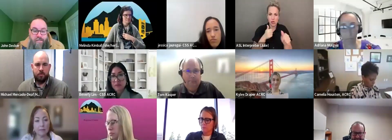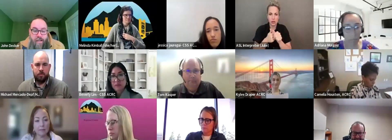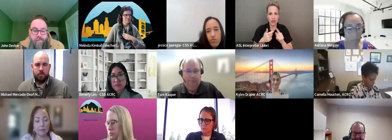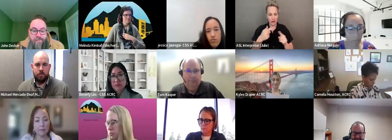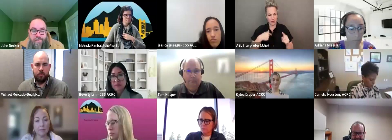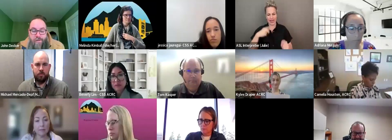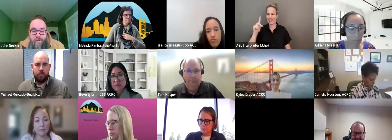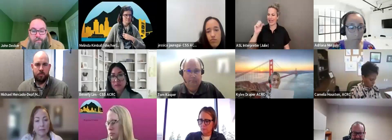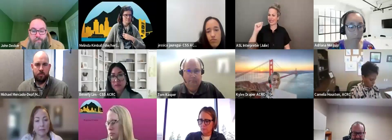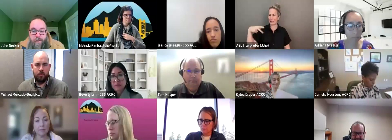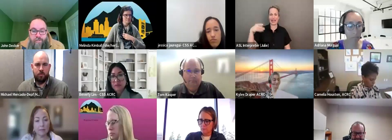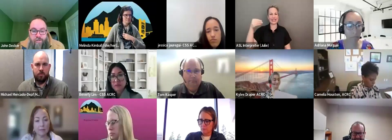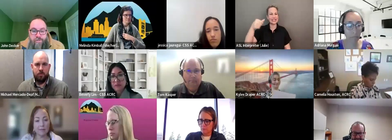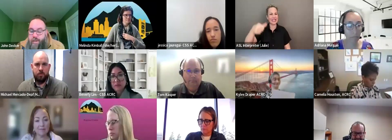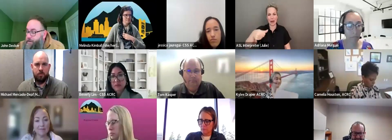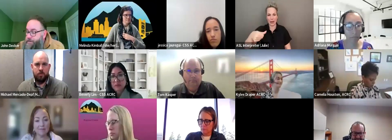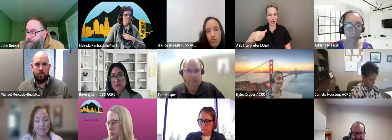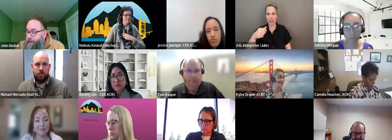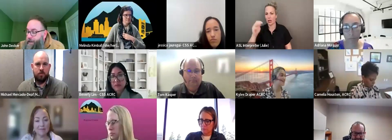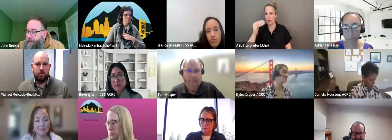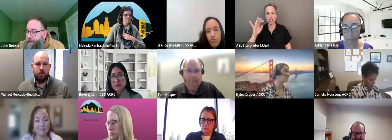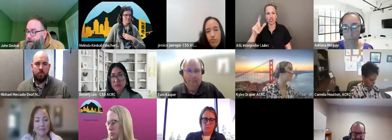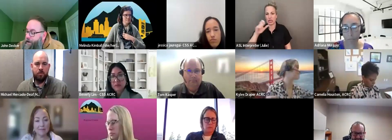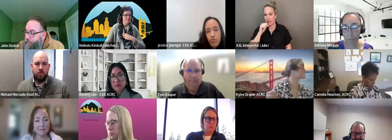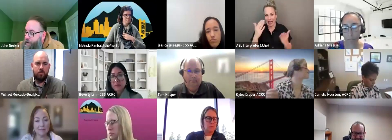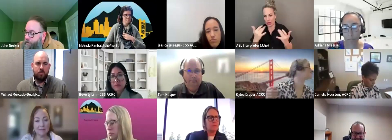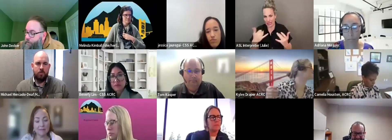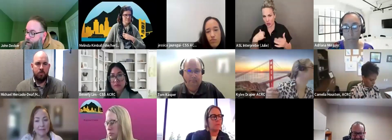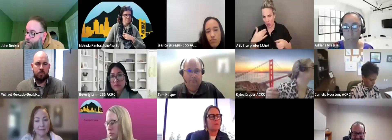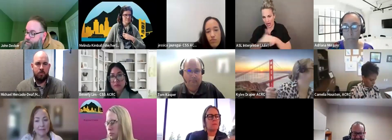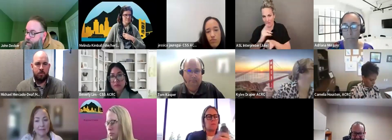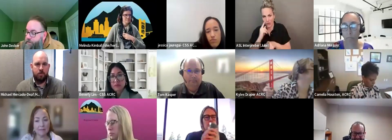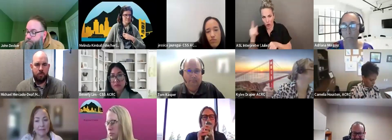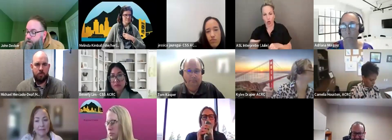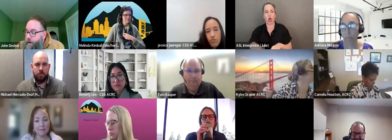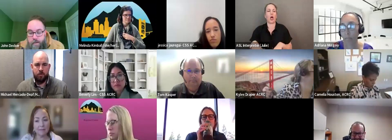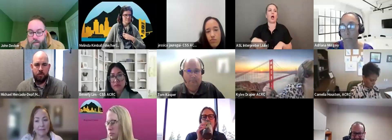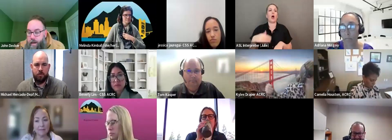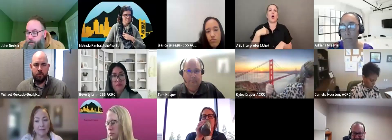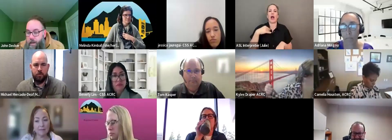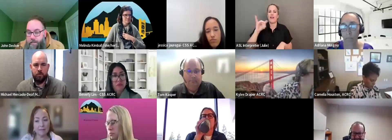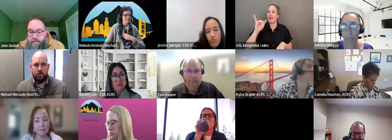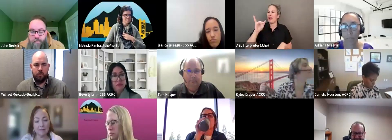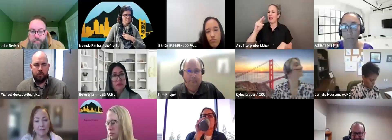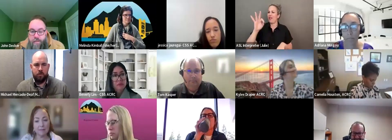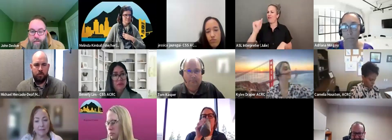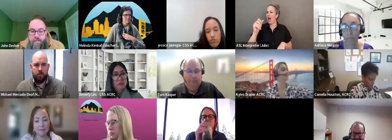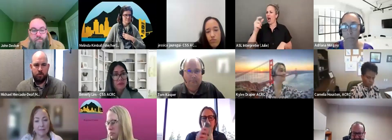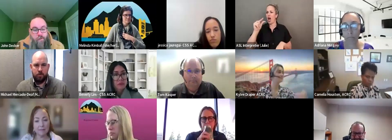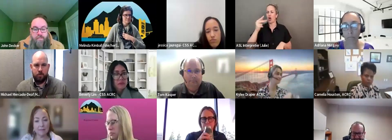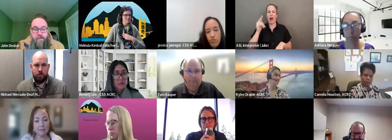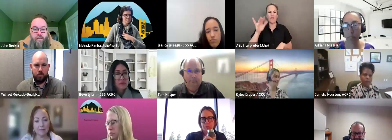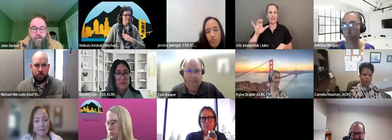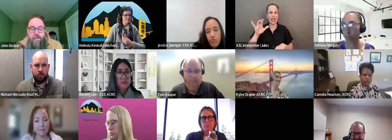the DSP stipend since we don't have Michelle Duchesne here today. We also have an infographic that outlines some of